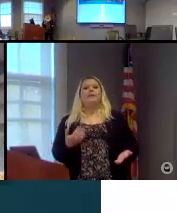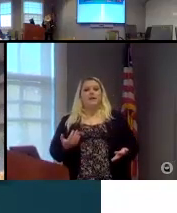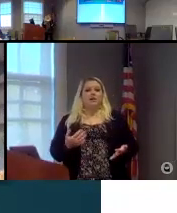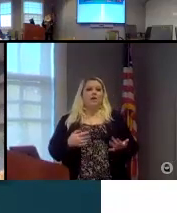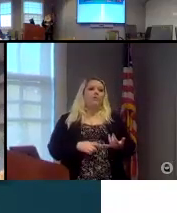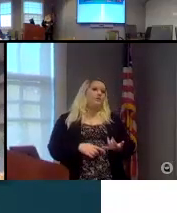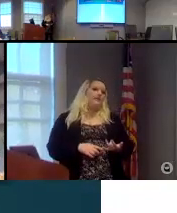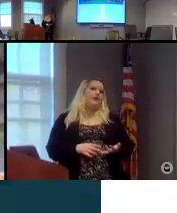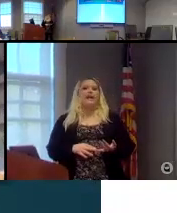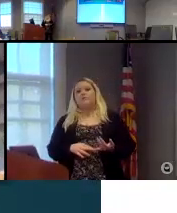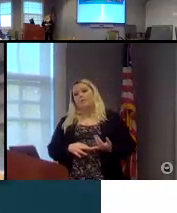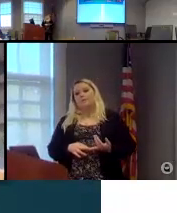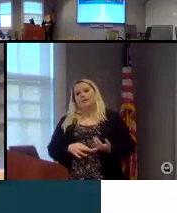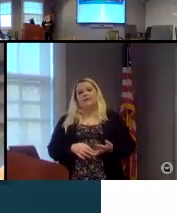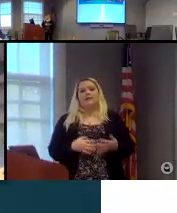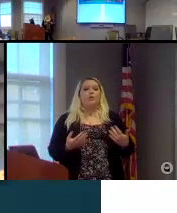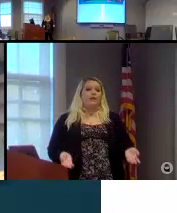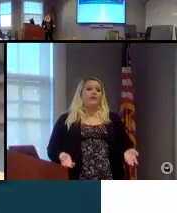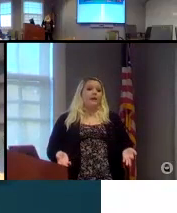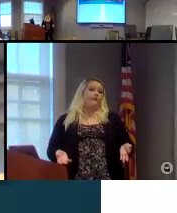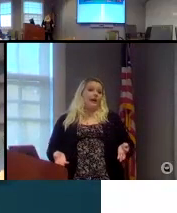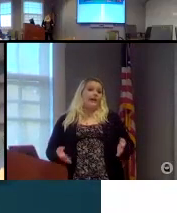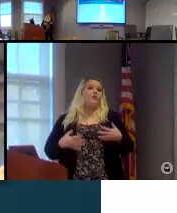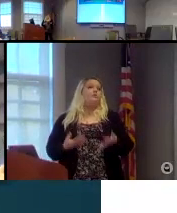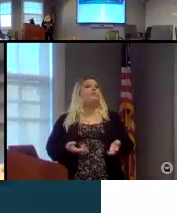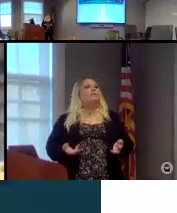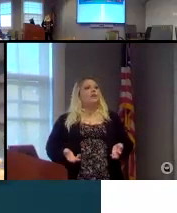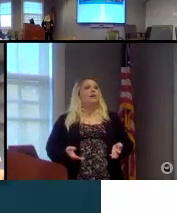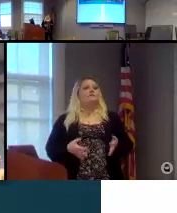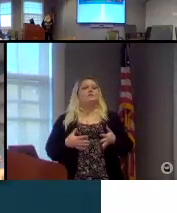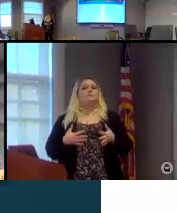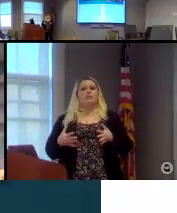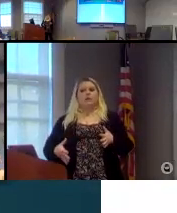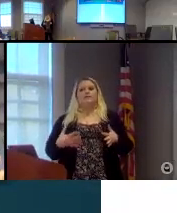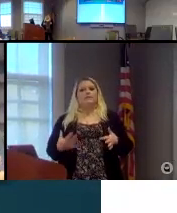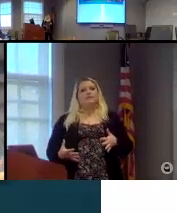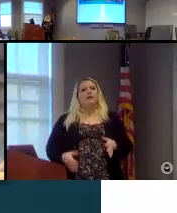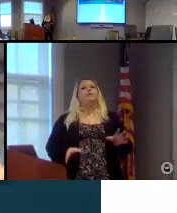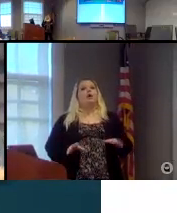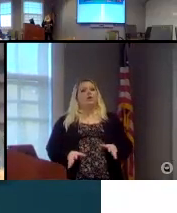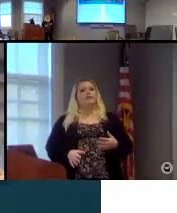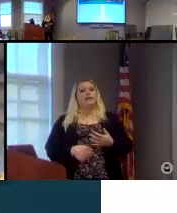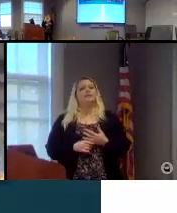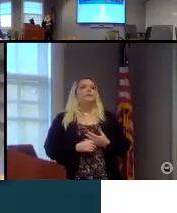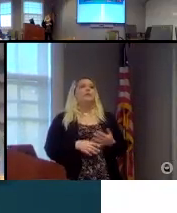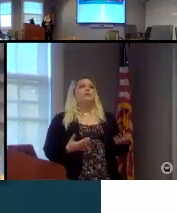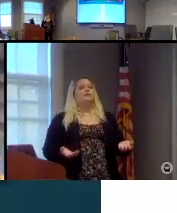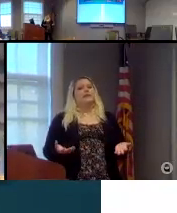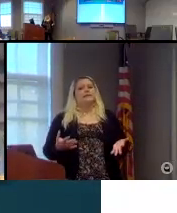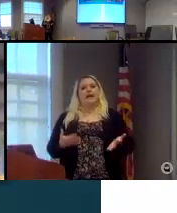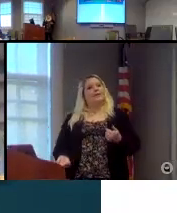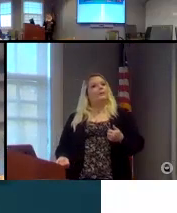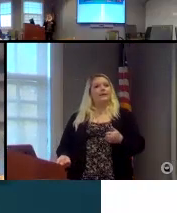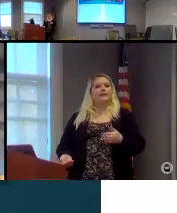were very limited on what we could find, what we were given, and what we could verify, solely because a lot of these sites are protected and